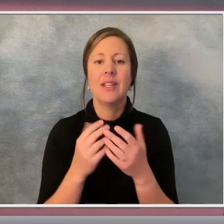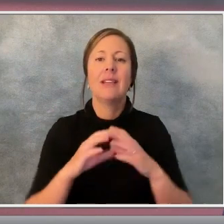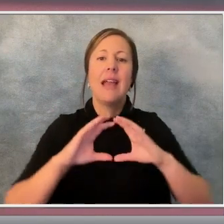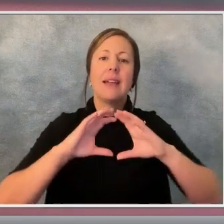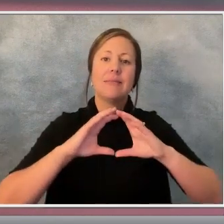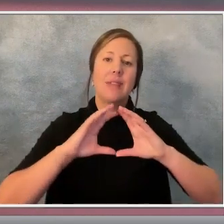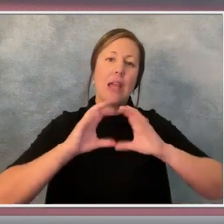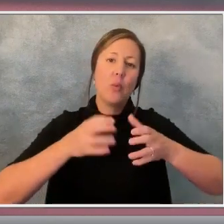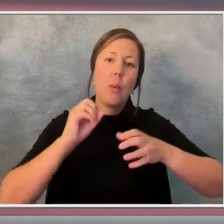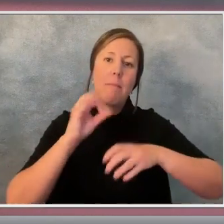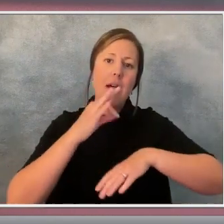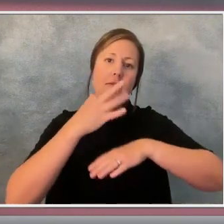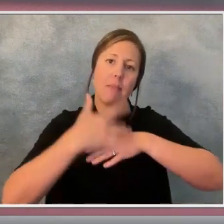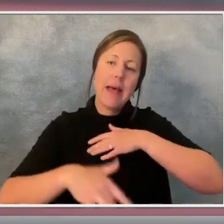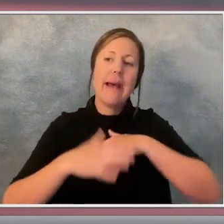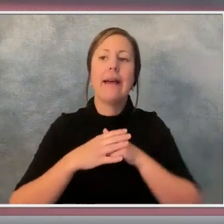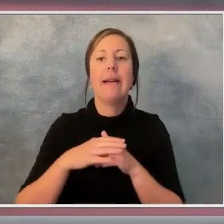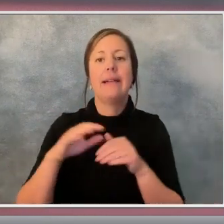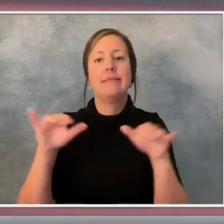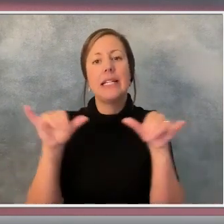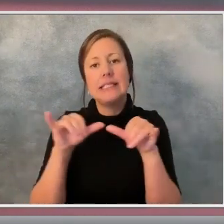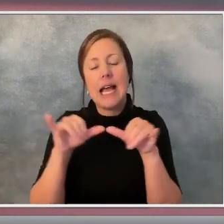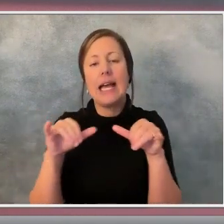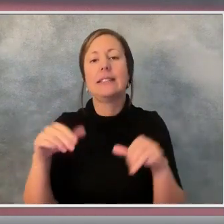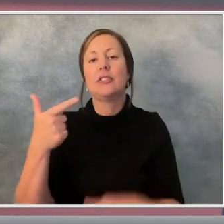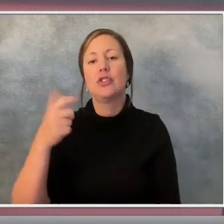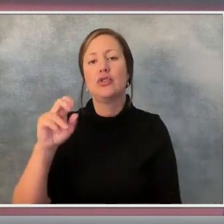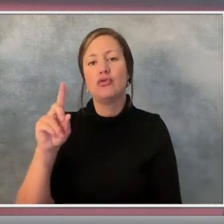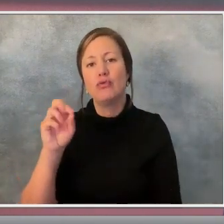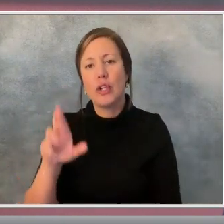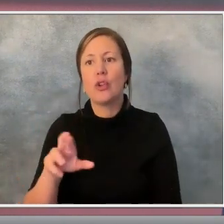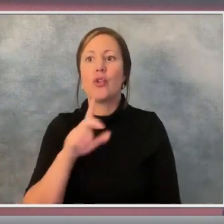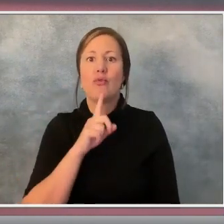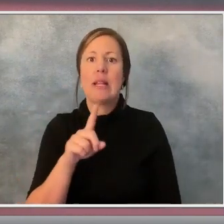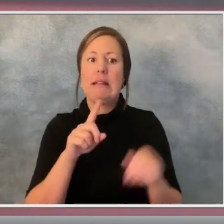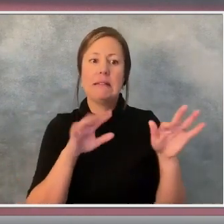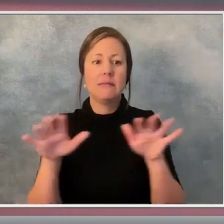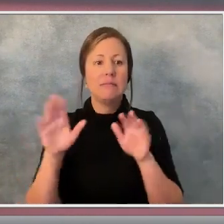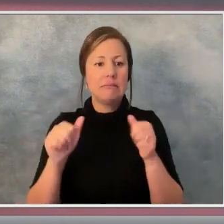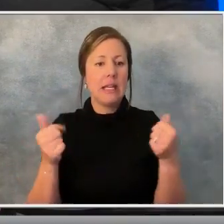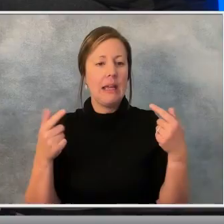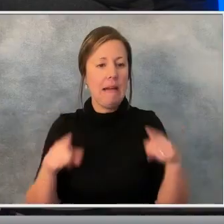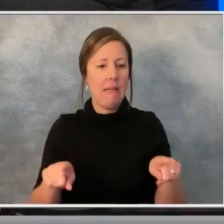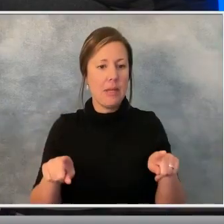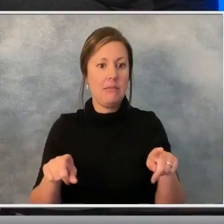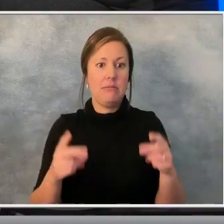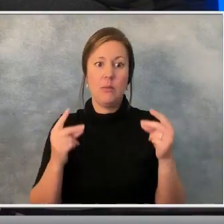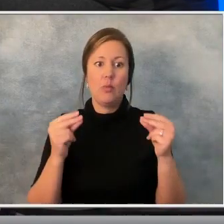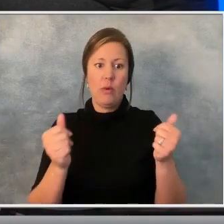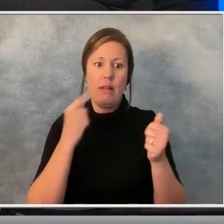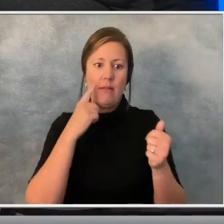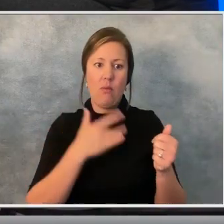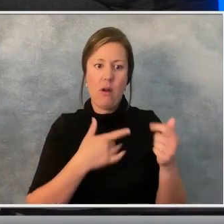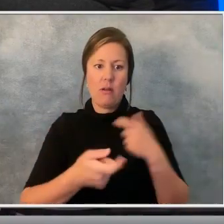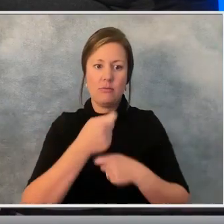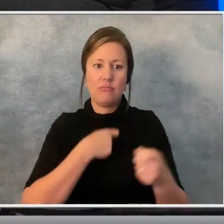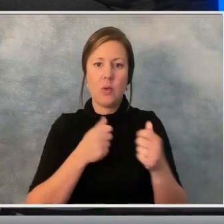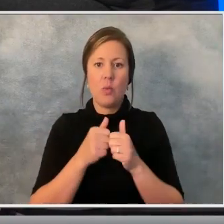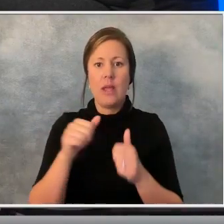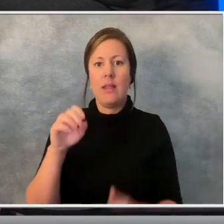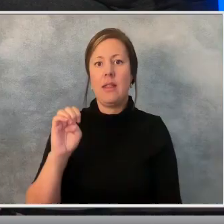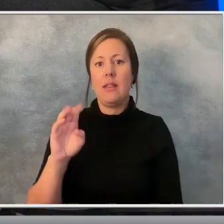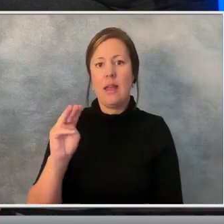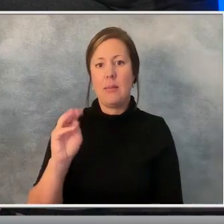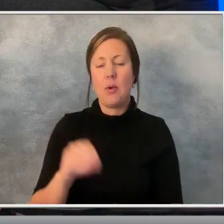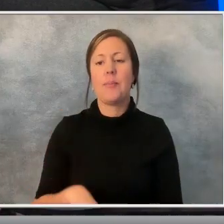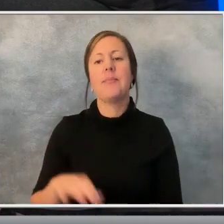and gender, there's some things that may delay, but that's why it can go very quickly once you're on this amount of support. Question from Jonas. Jonas wants to know,